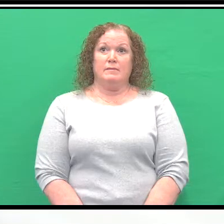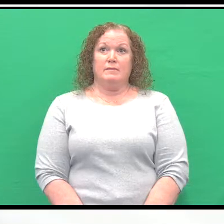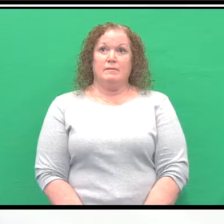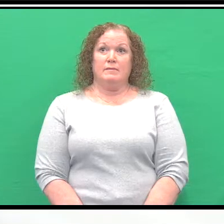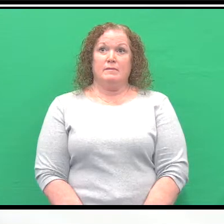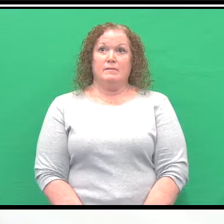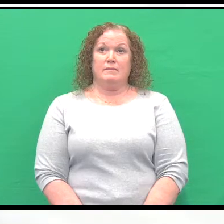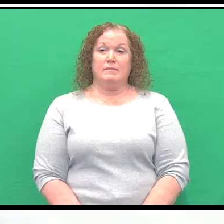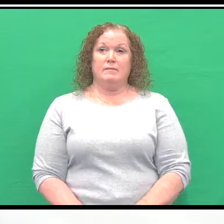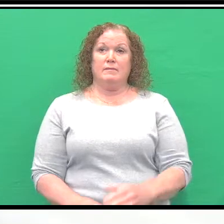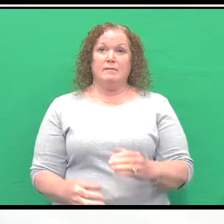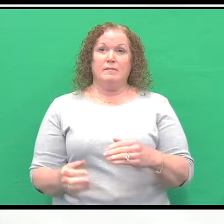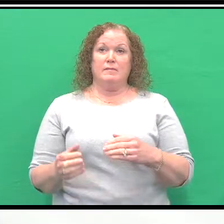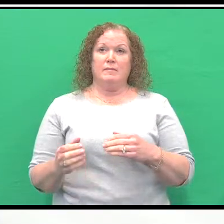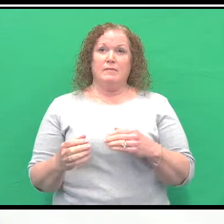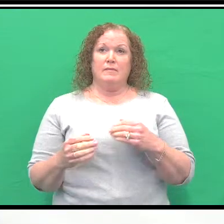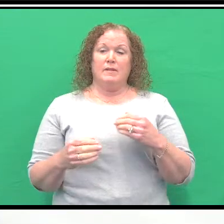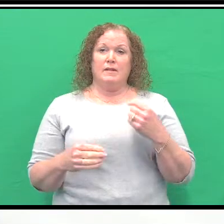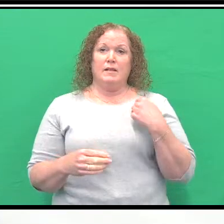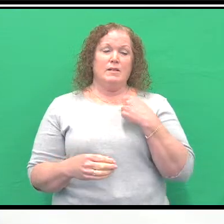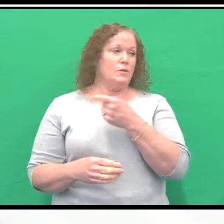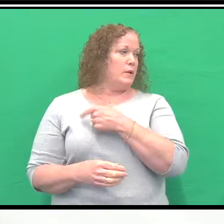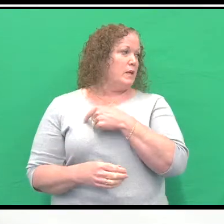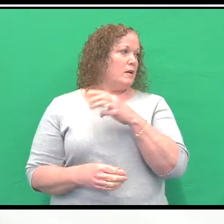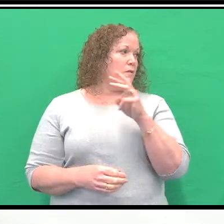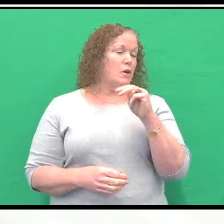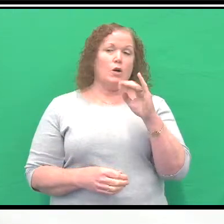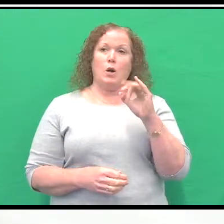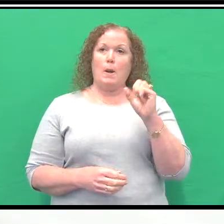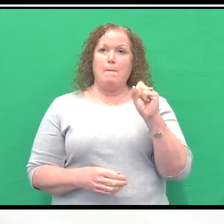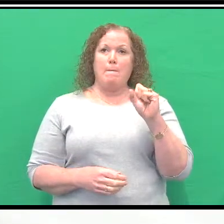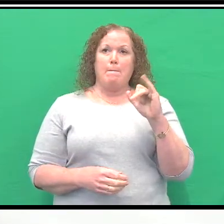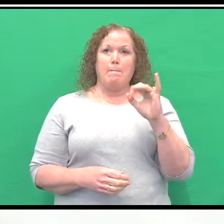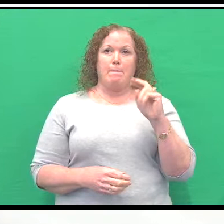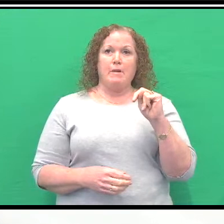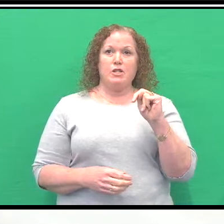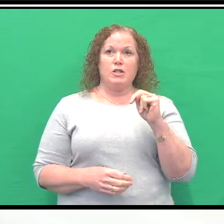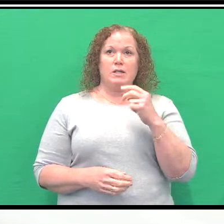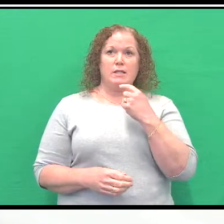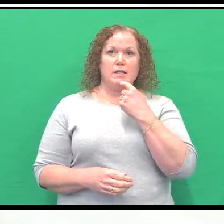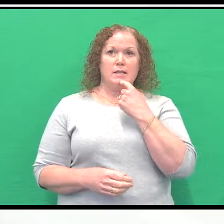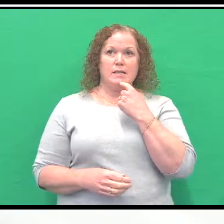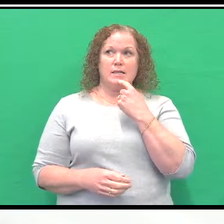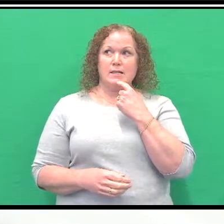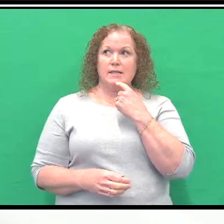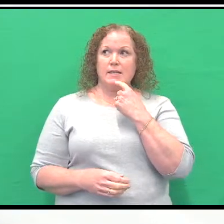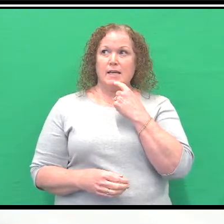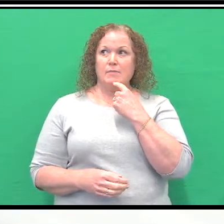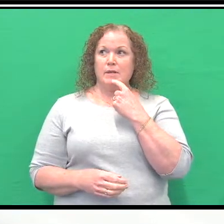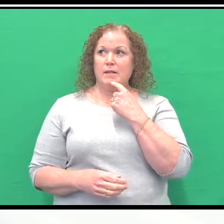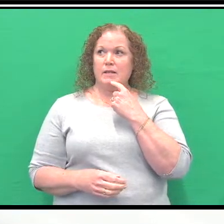Next, we'll have our mission statement that will be recited by our student board member, Kiona Corona.